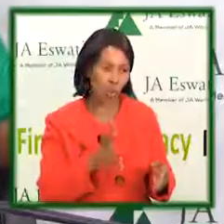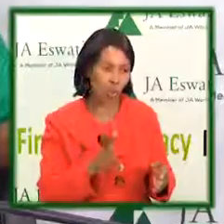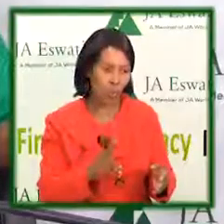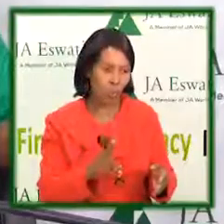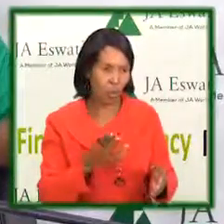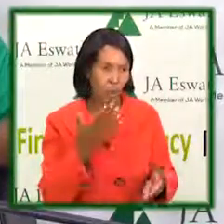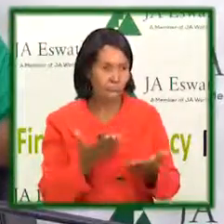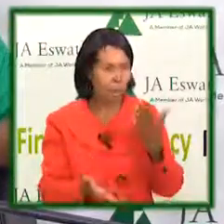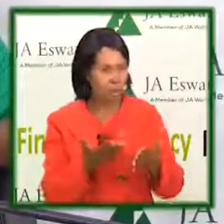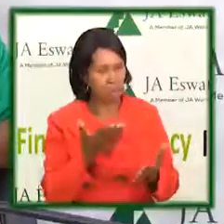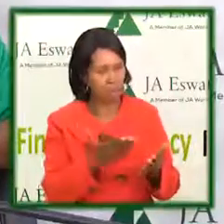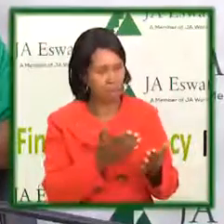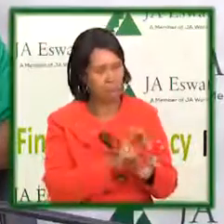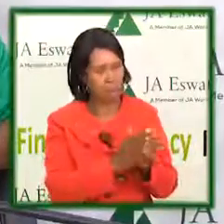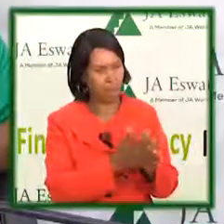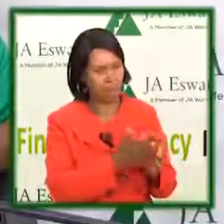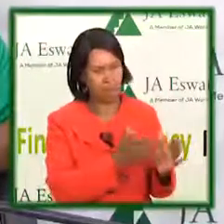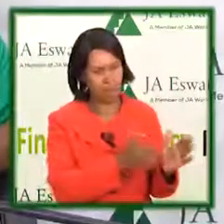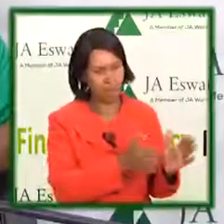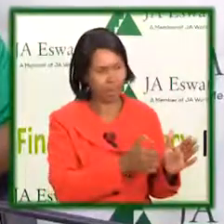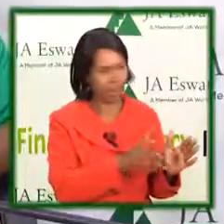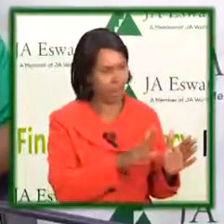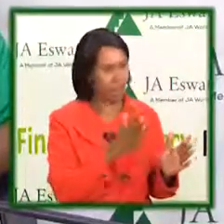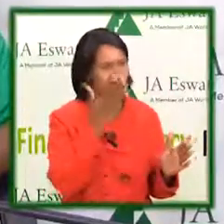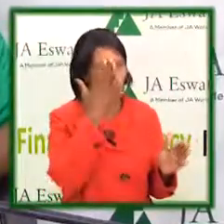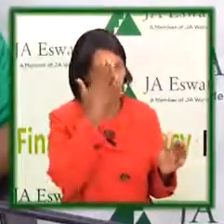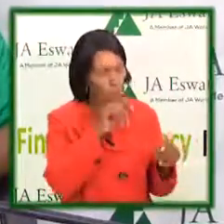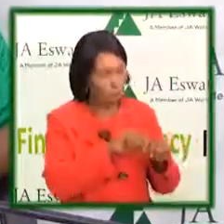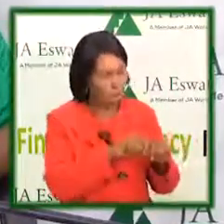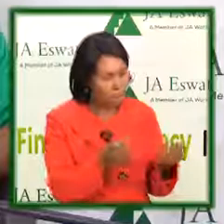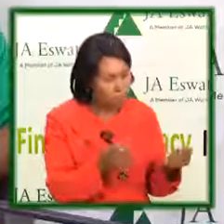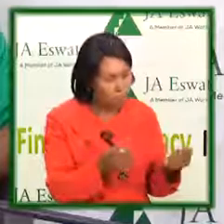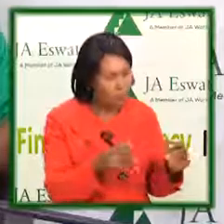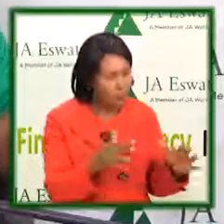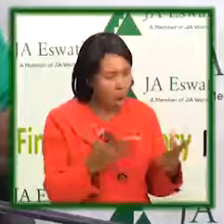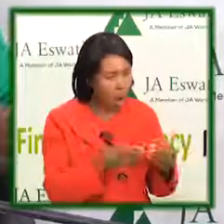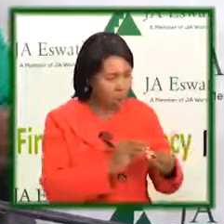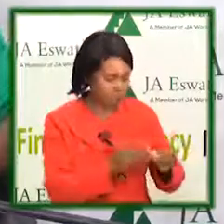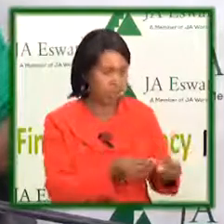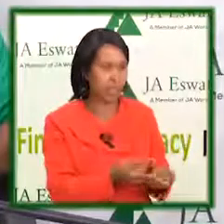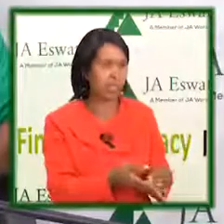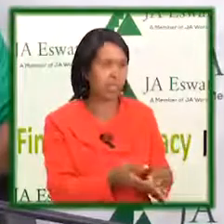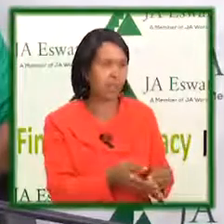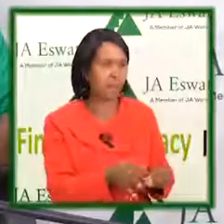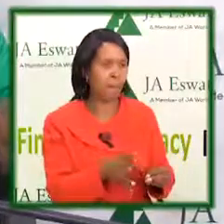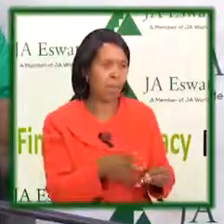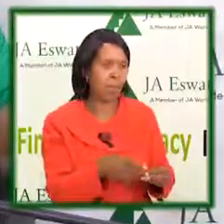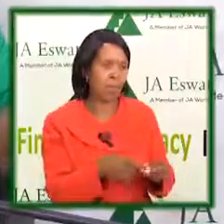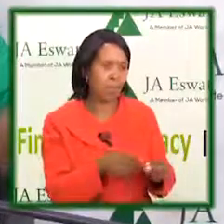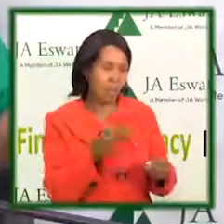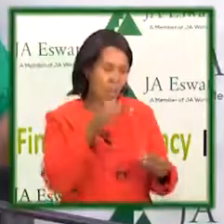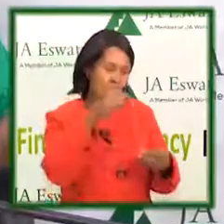know how I must fit this. If I have to fill in the ink on the pipe, how do I do it? If